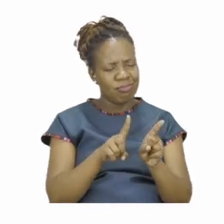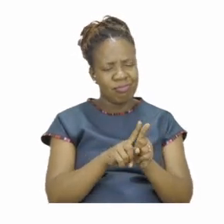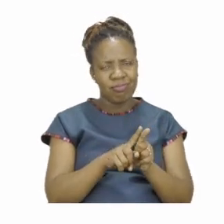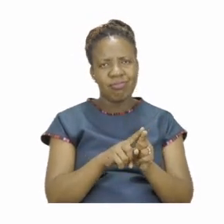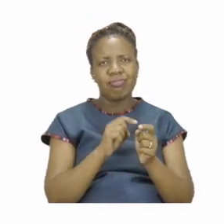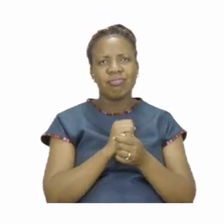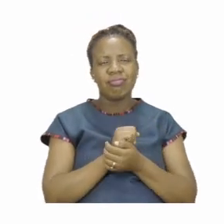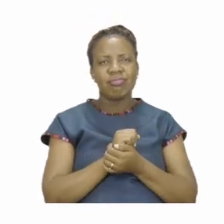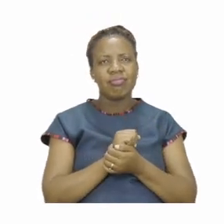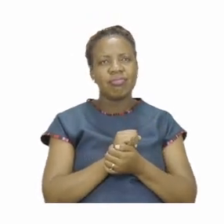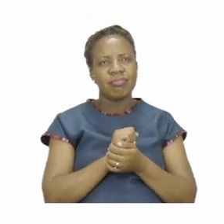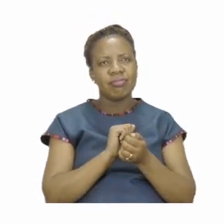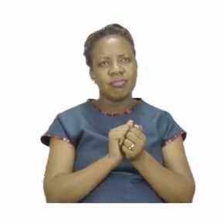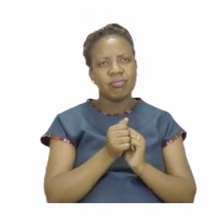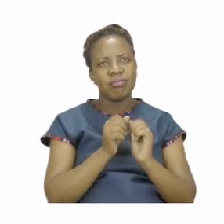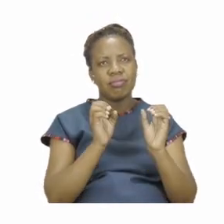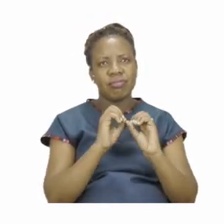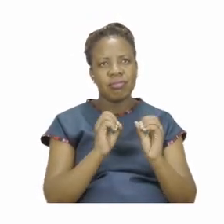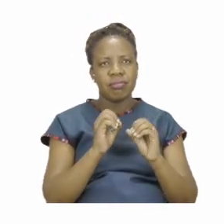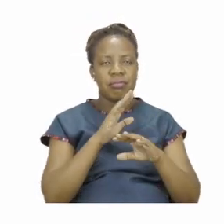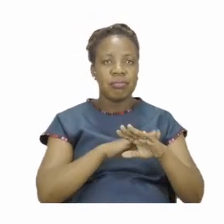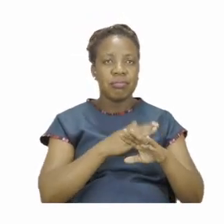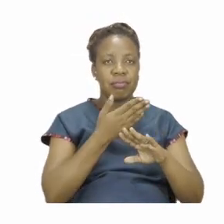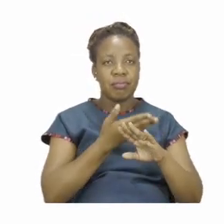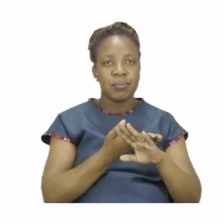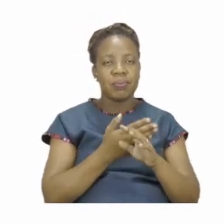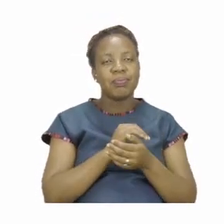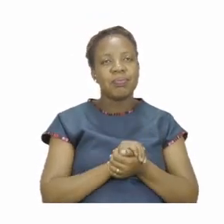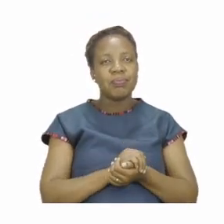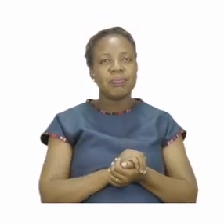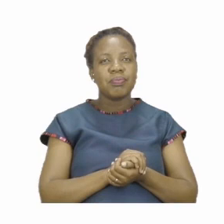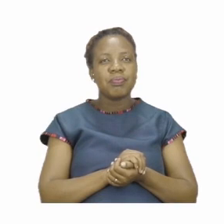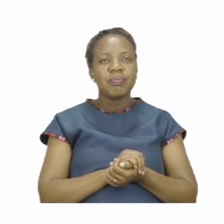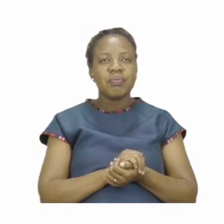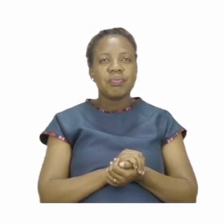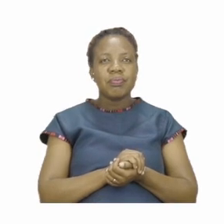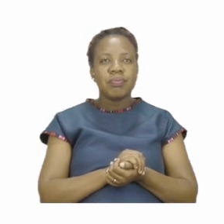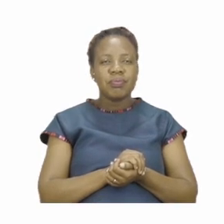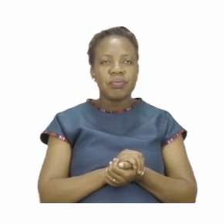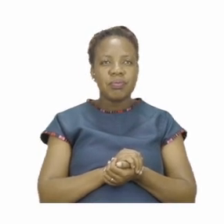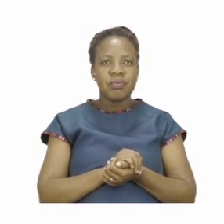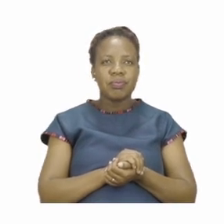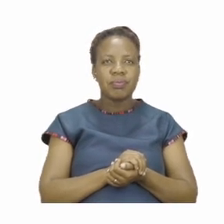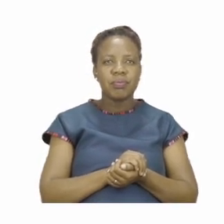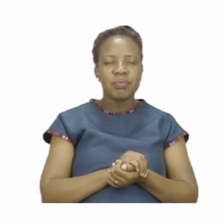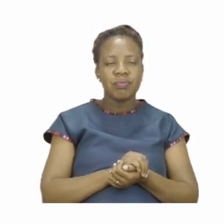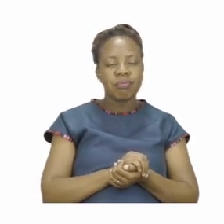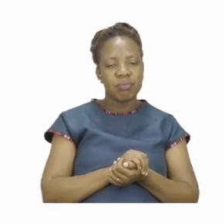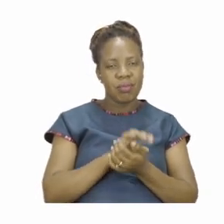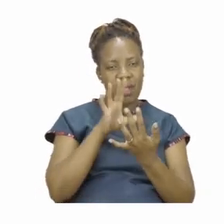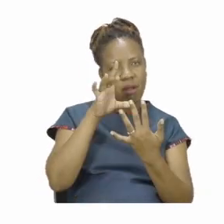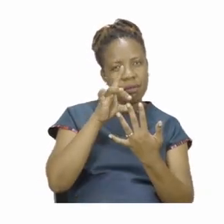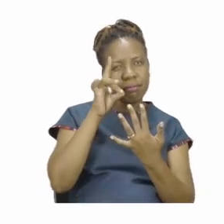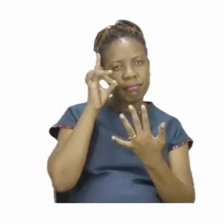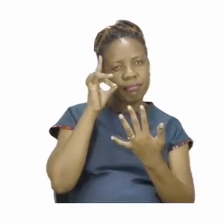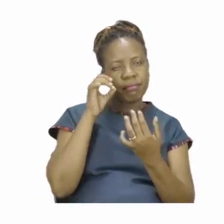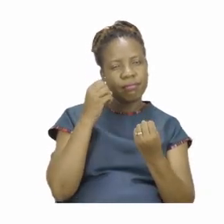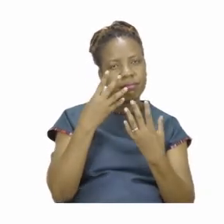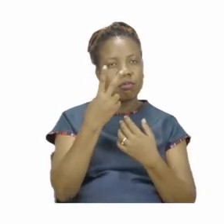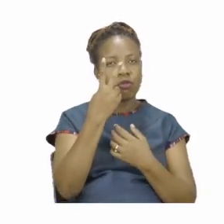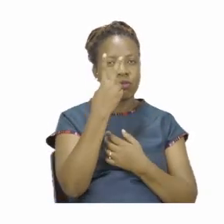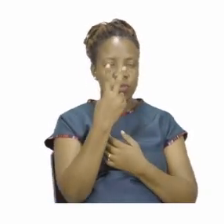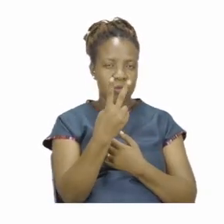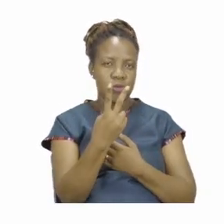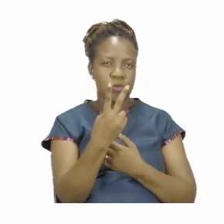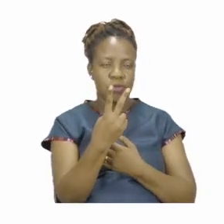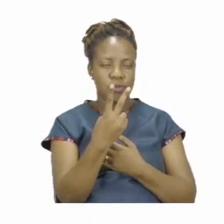with our examples. Now, I have chosen only 2 that we will do on the board, and I need